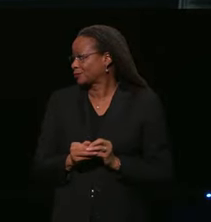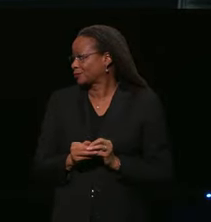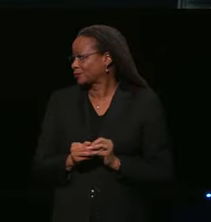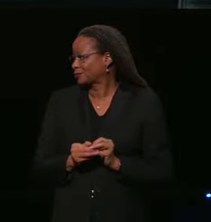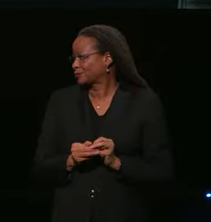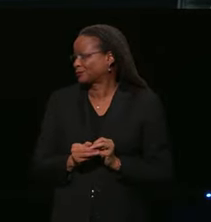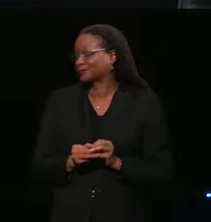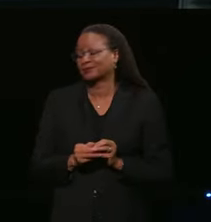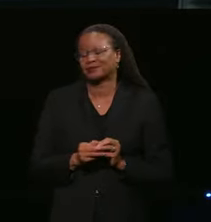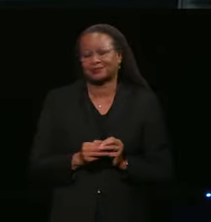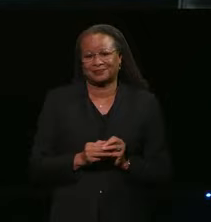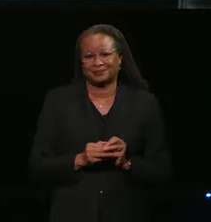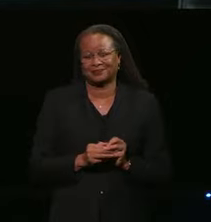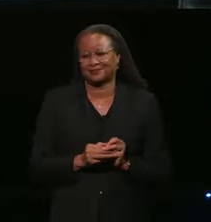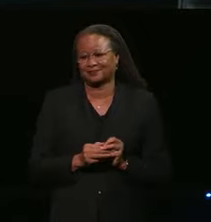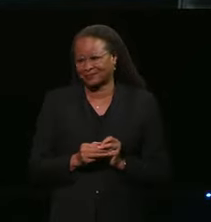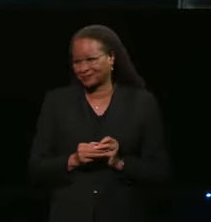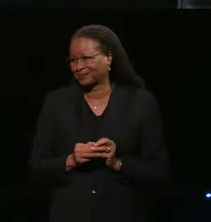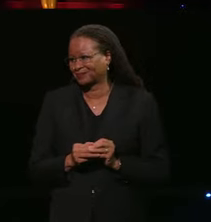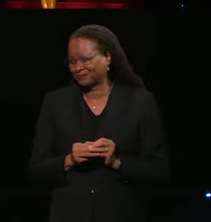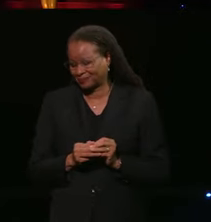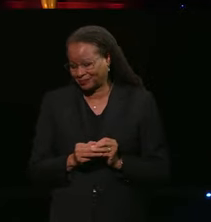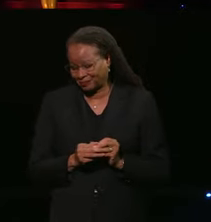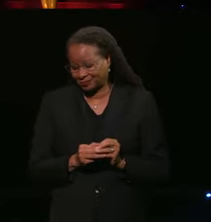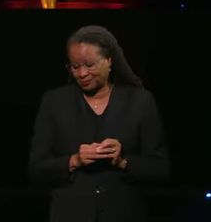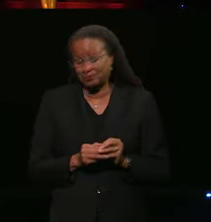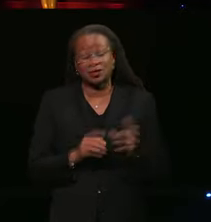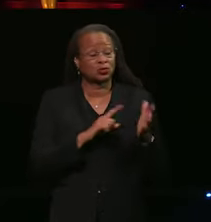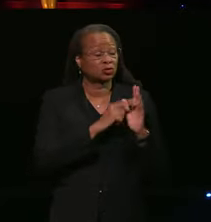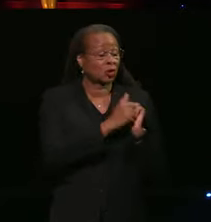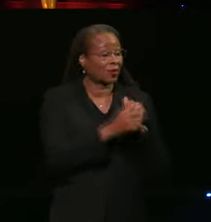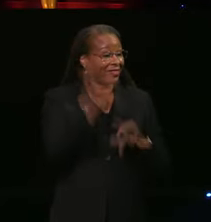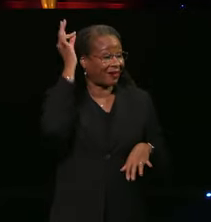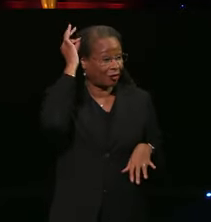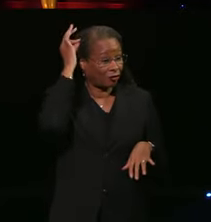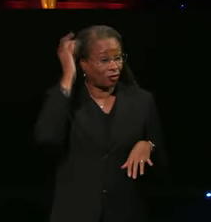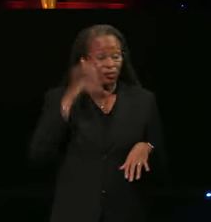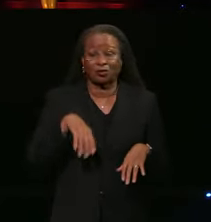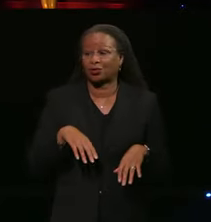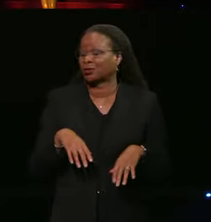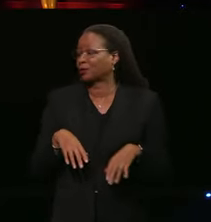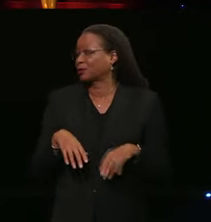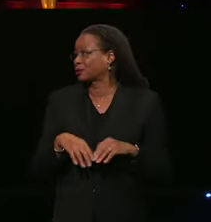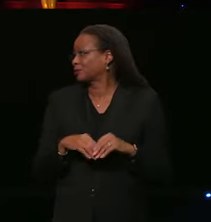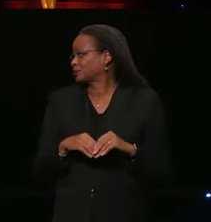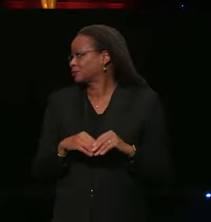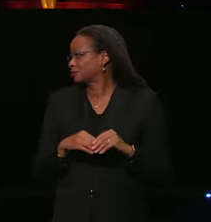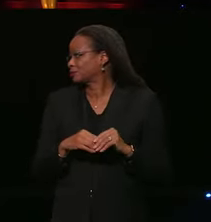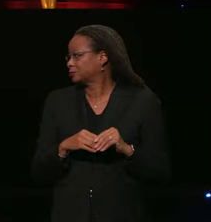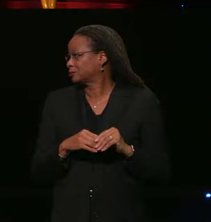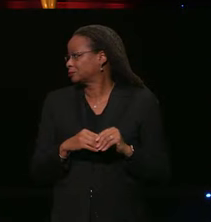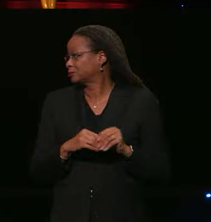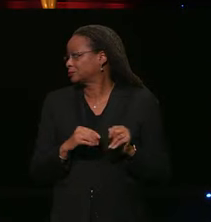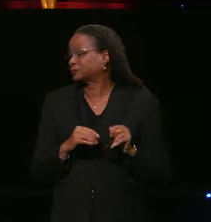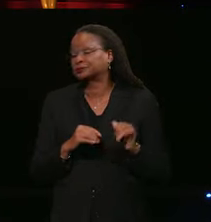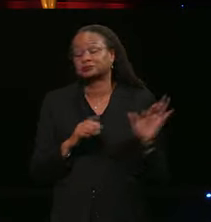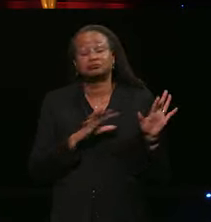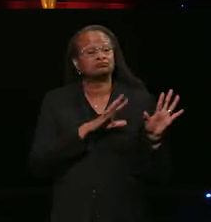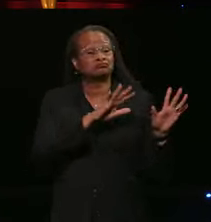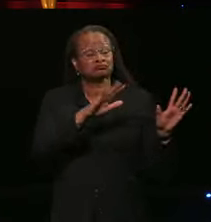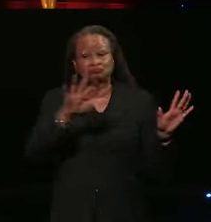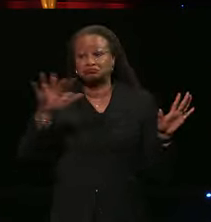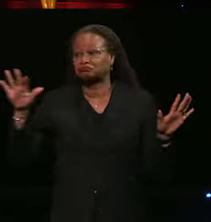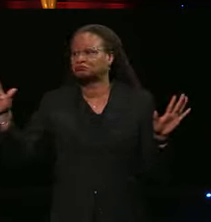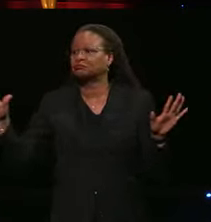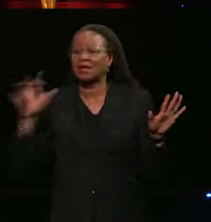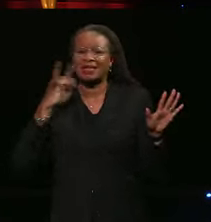está por allí. Yeah, we start with sí. The hair. I mean, y parte de nuestro equipo. Yeah, I mean, here